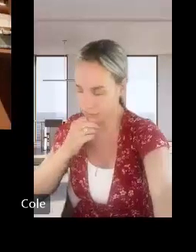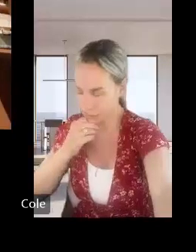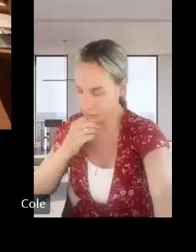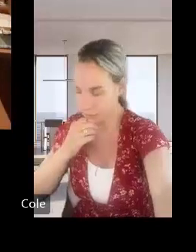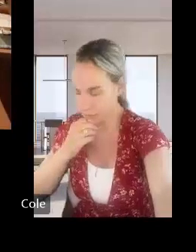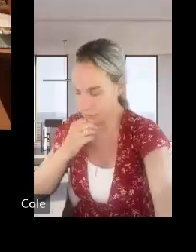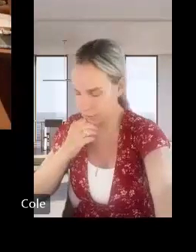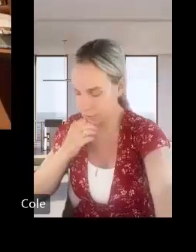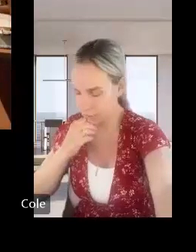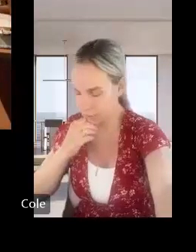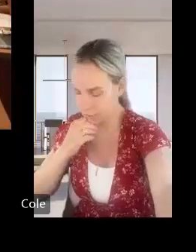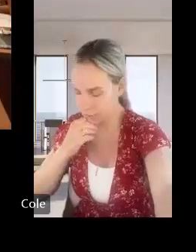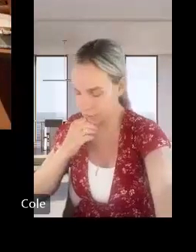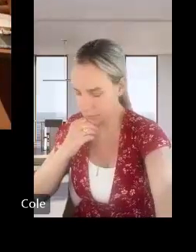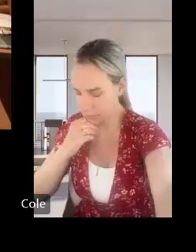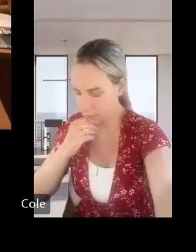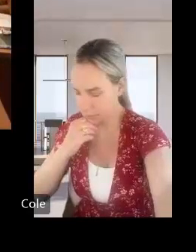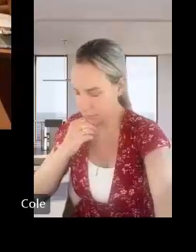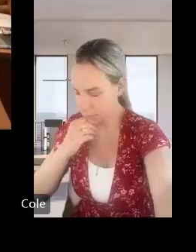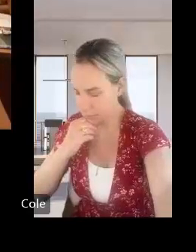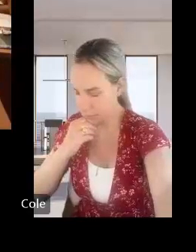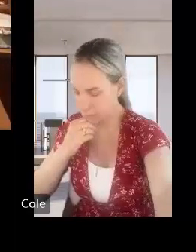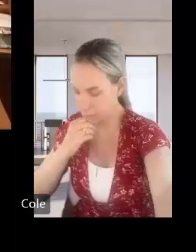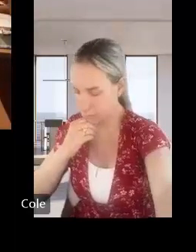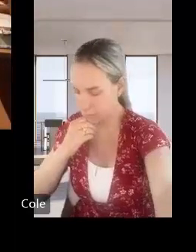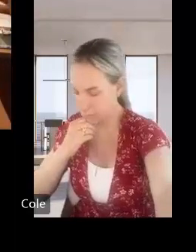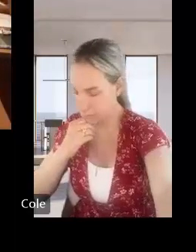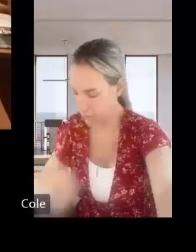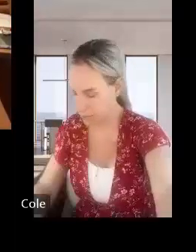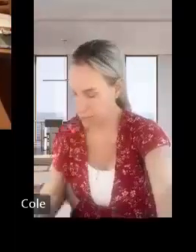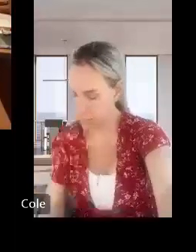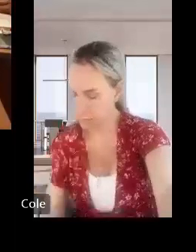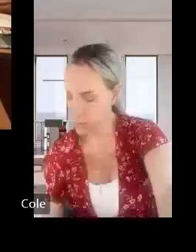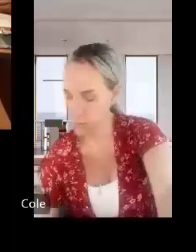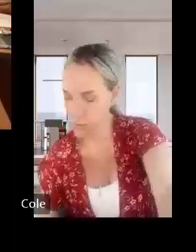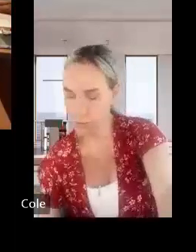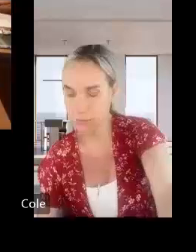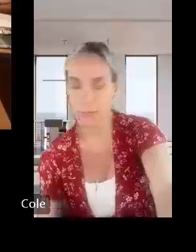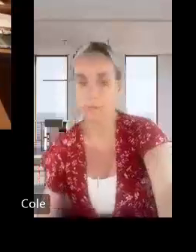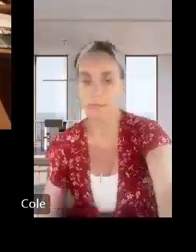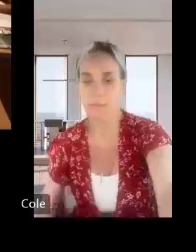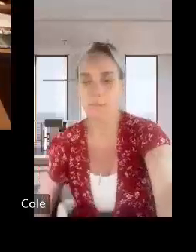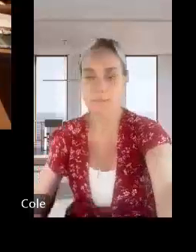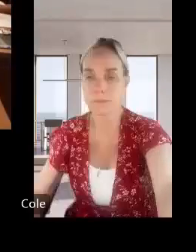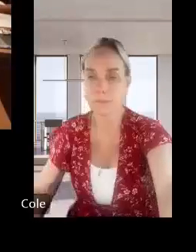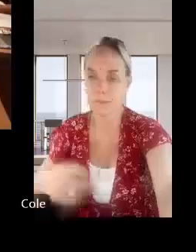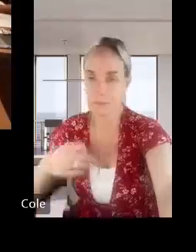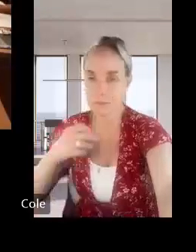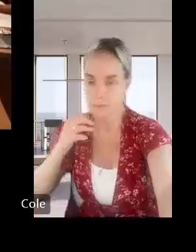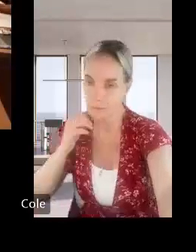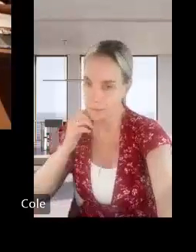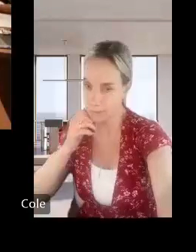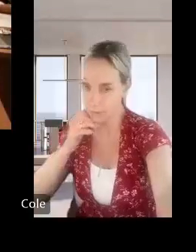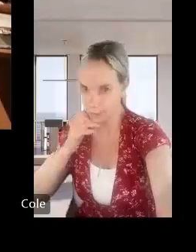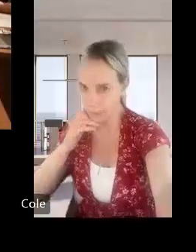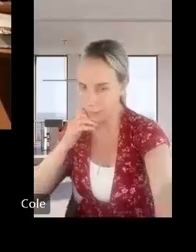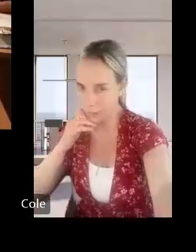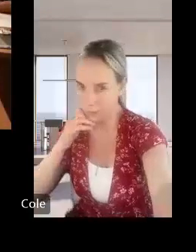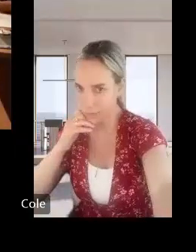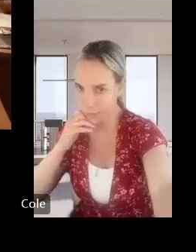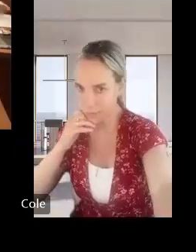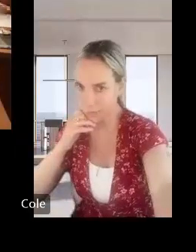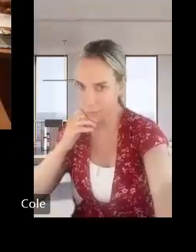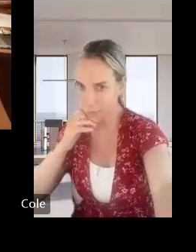Waiting for the report. Is it on in the report? How come sending it? Mark is coming to you right now. Okay, perfect. On its